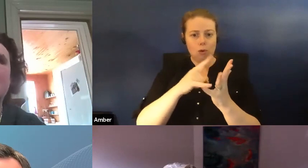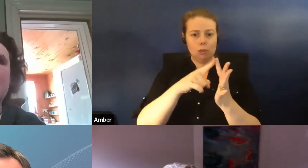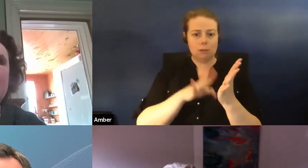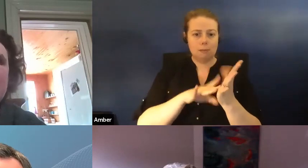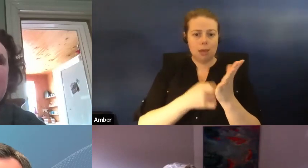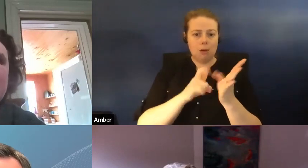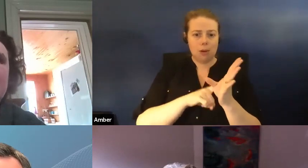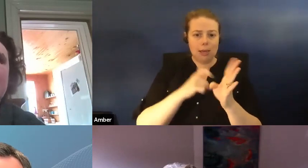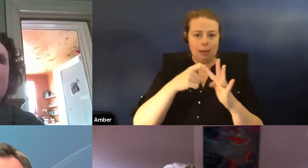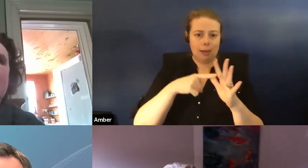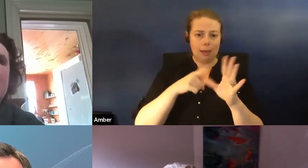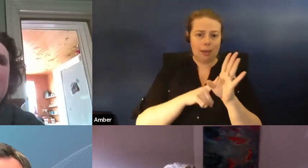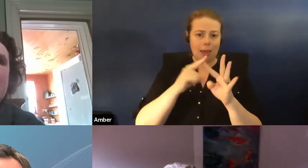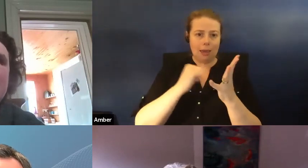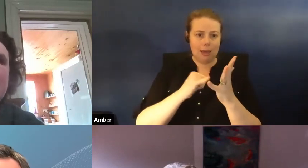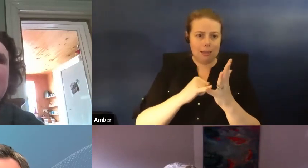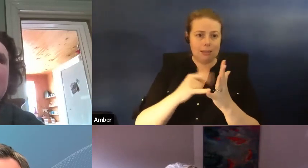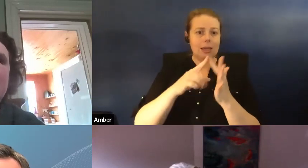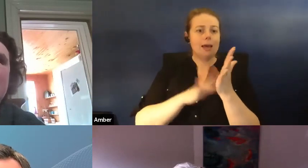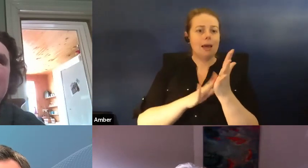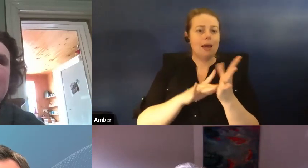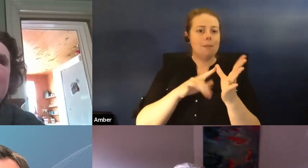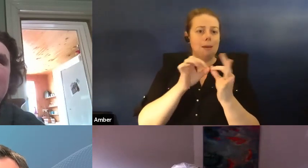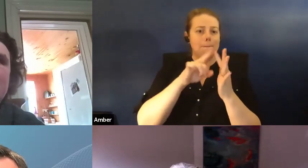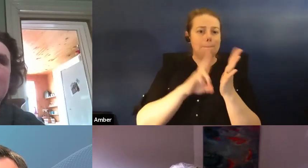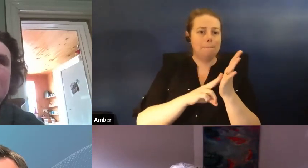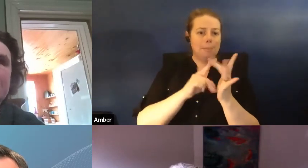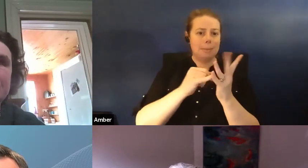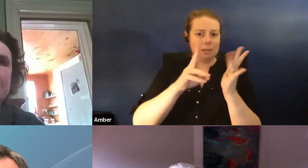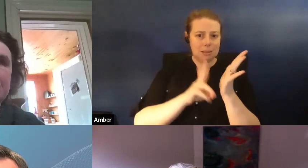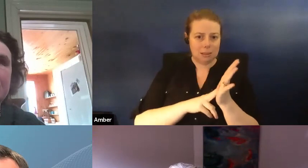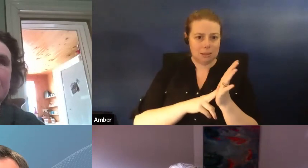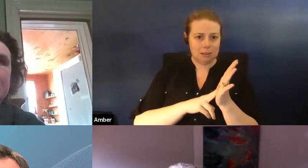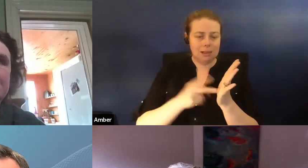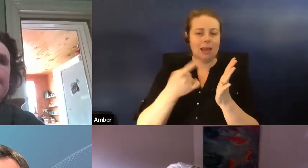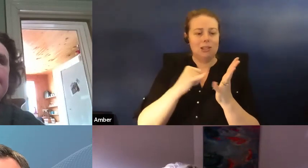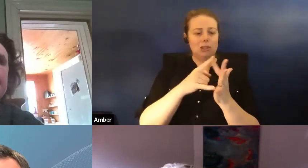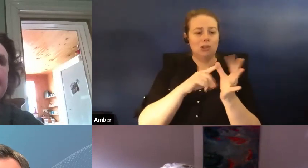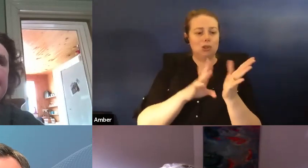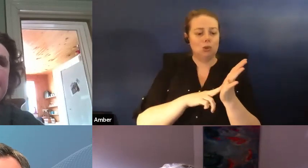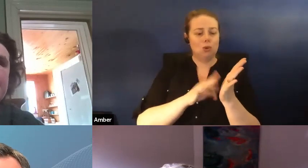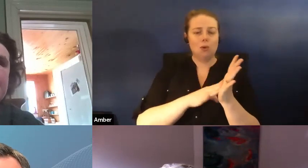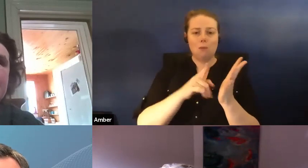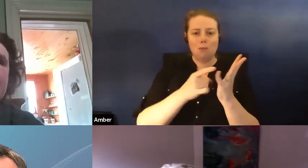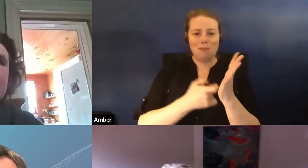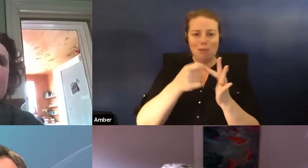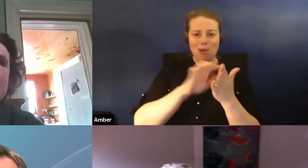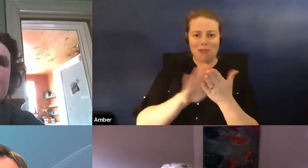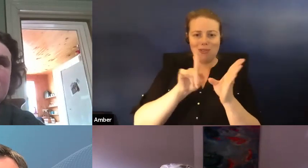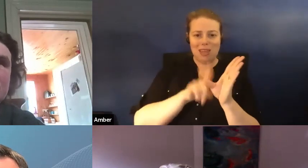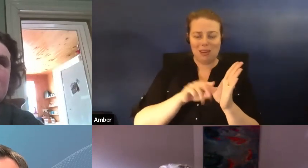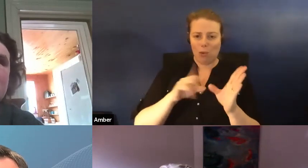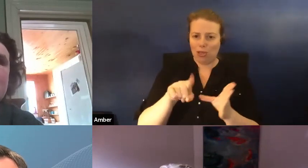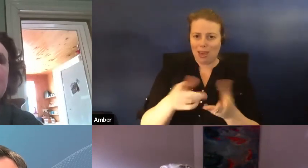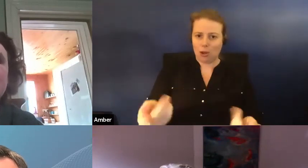Sean Murphy for their excellent contributions. Hopefully, people will be interested in delving a bit more deeply into